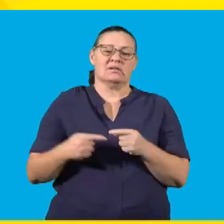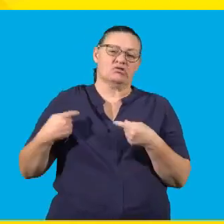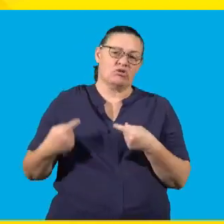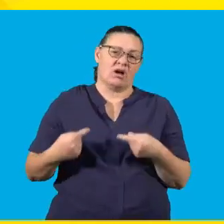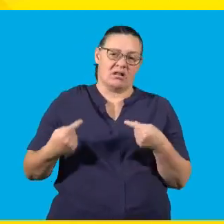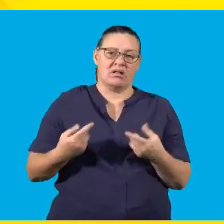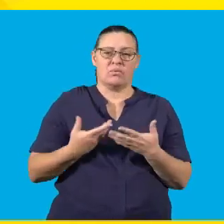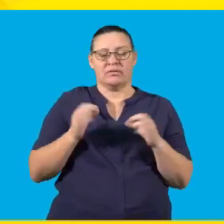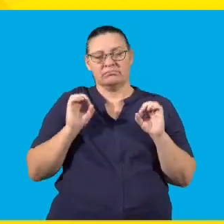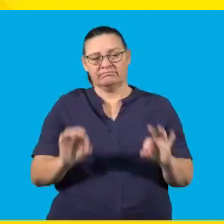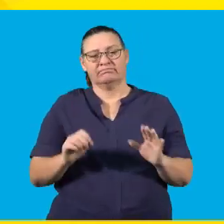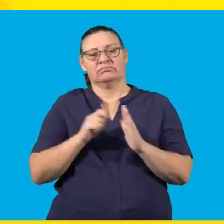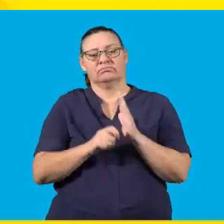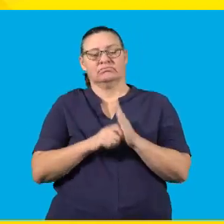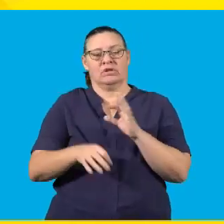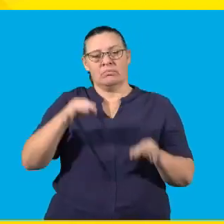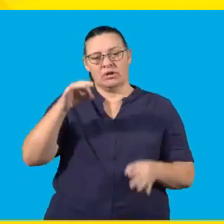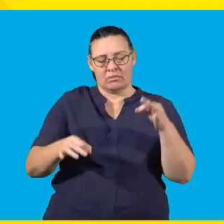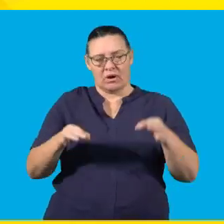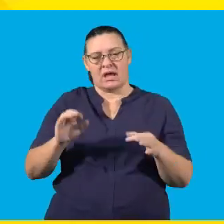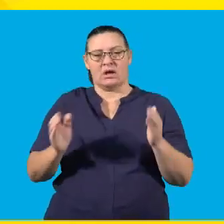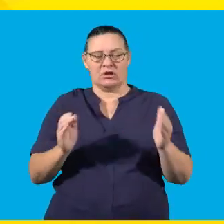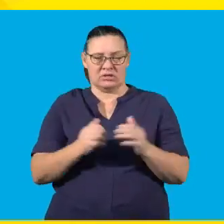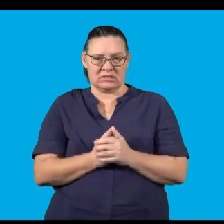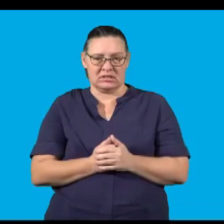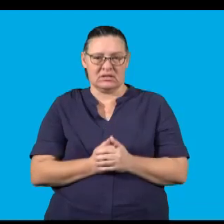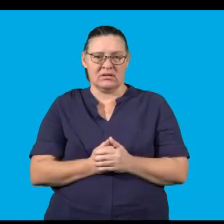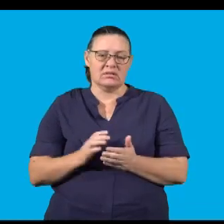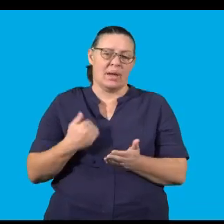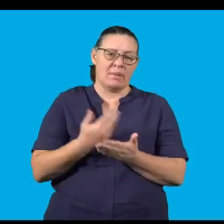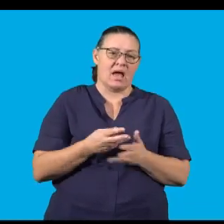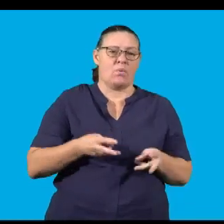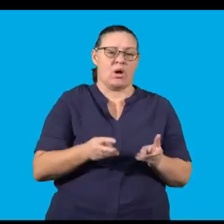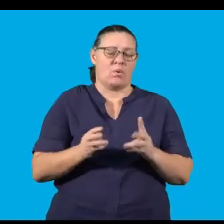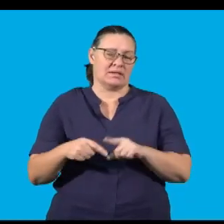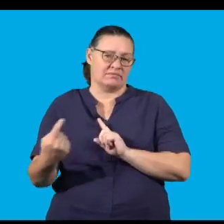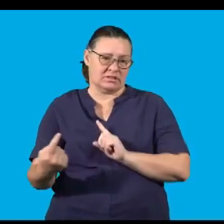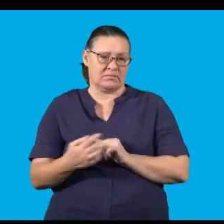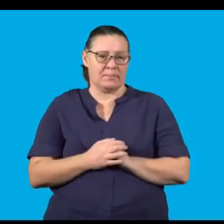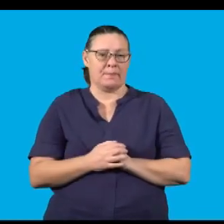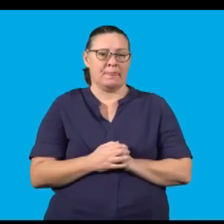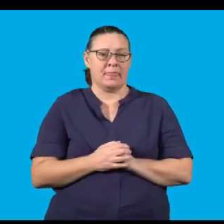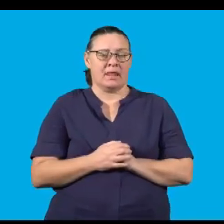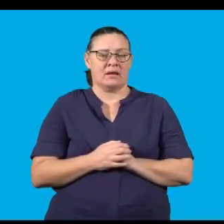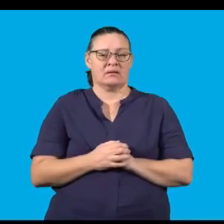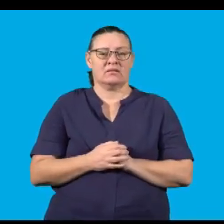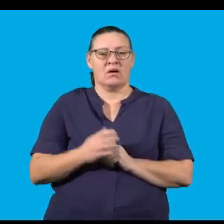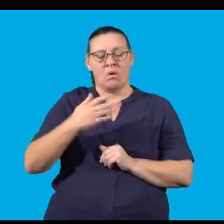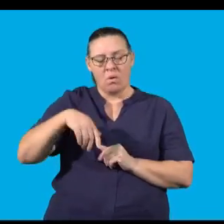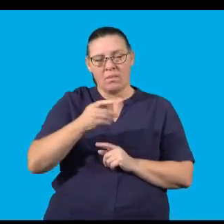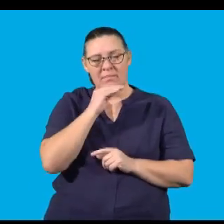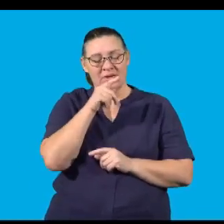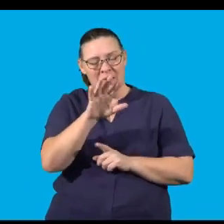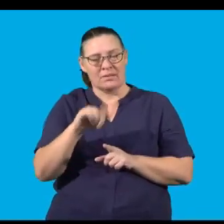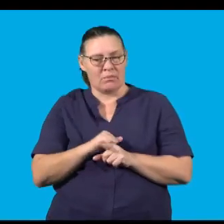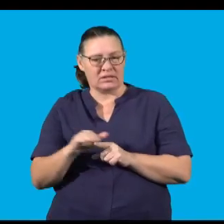often struggle with correctly writing and manipulating equations of lines in different forms. And again, all of this really comes